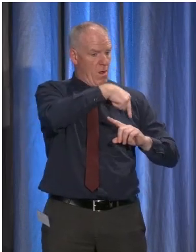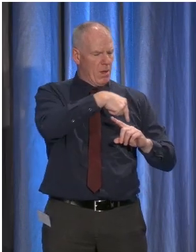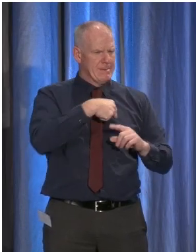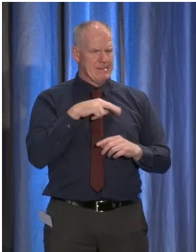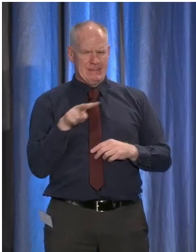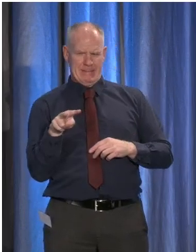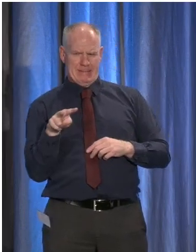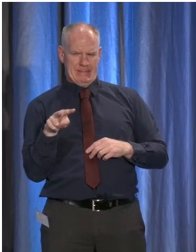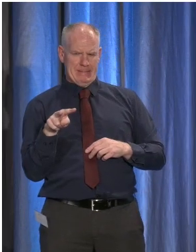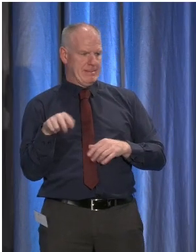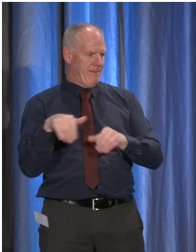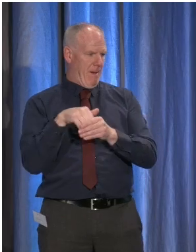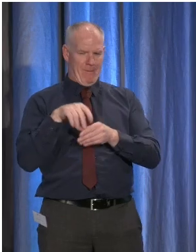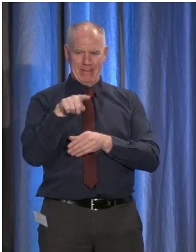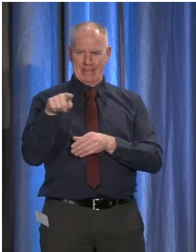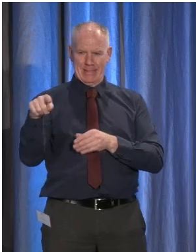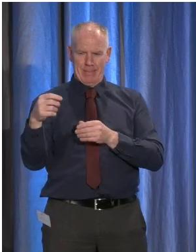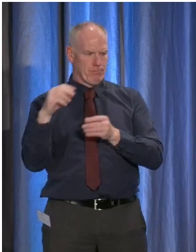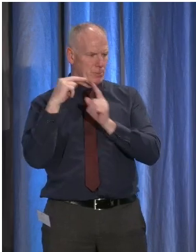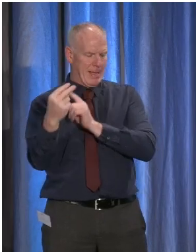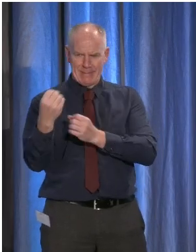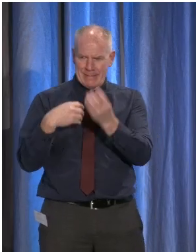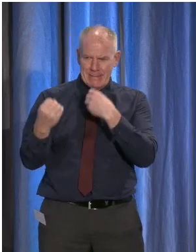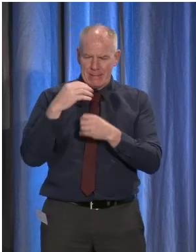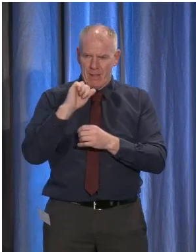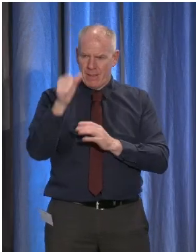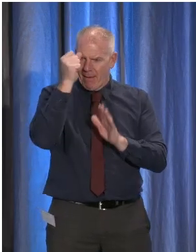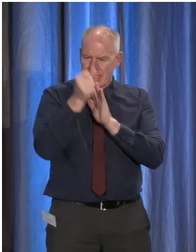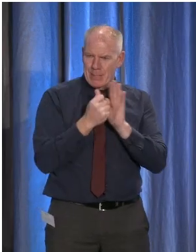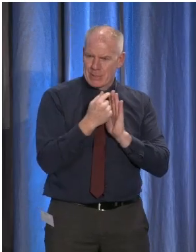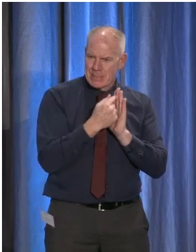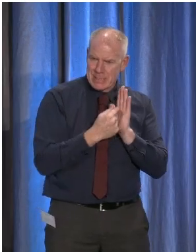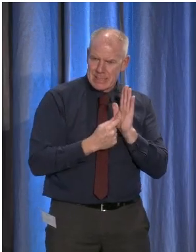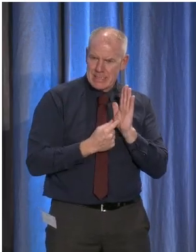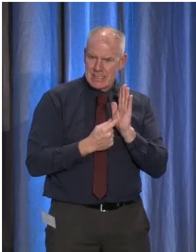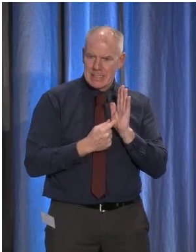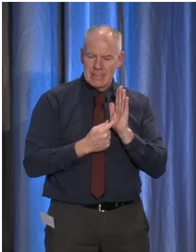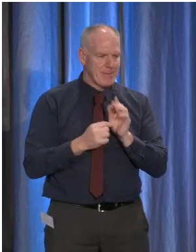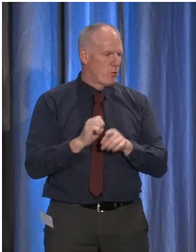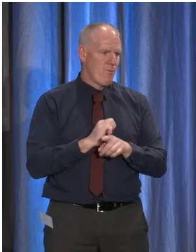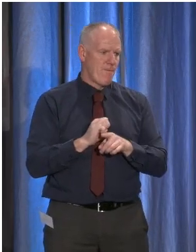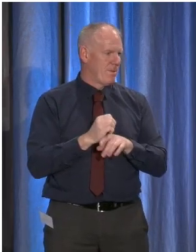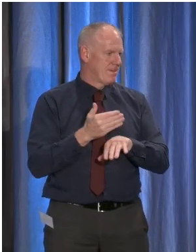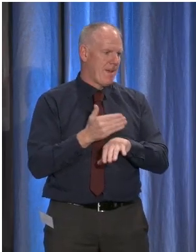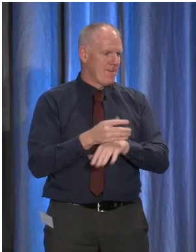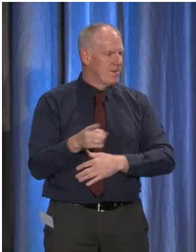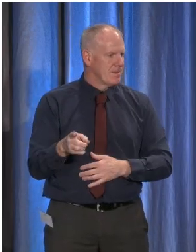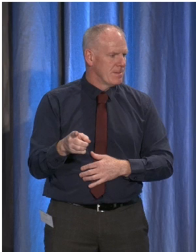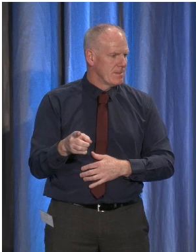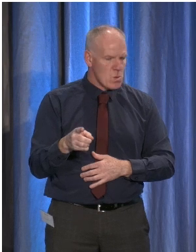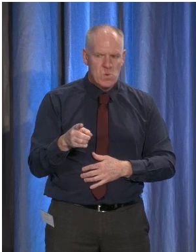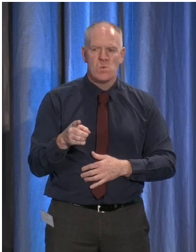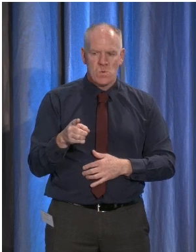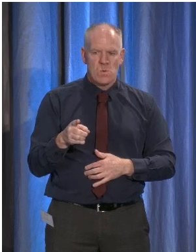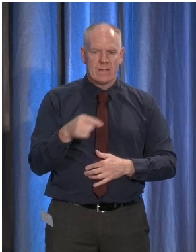our participants' accounts their experience of scarcity. And as you'll